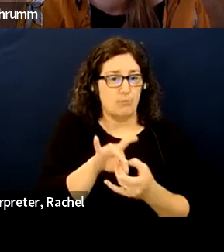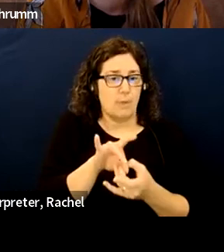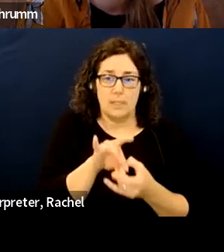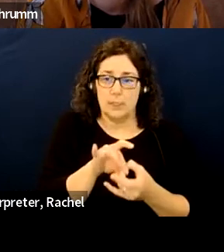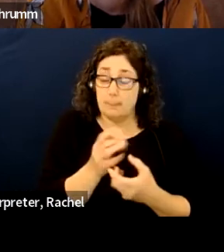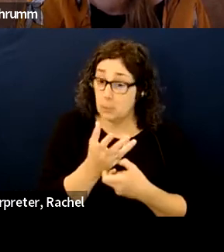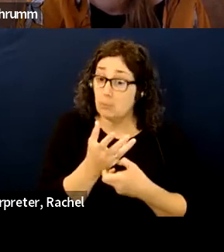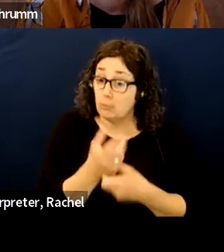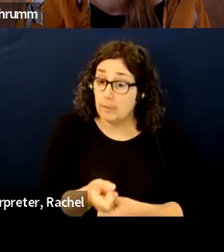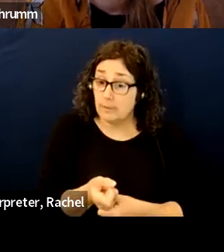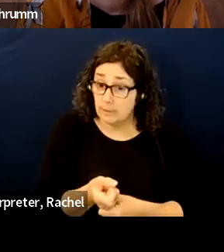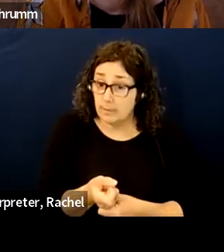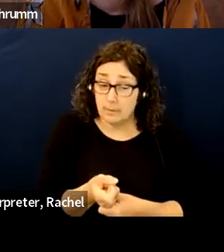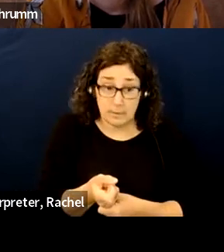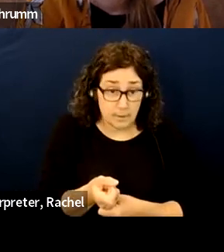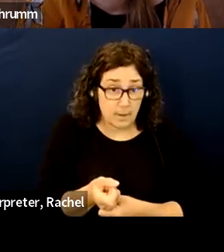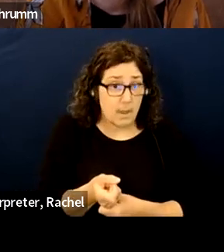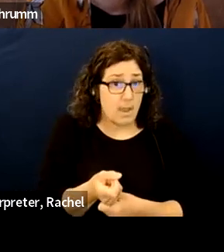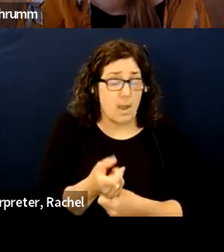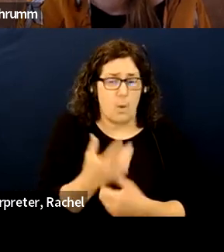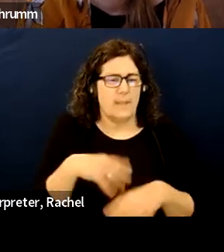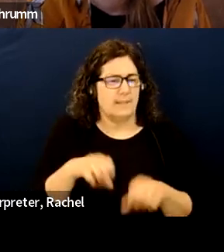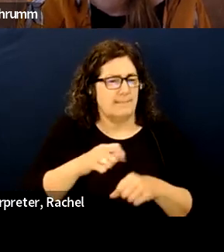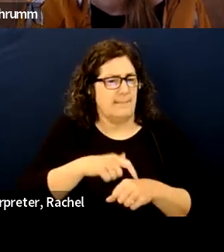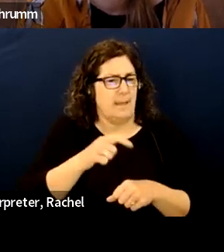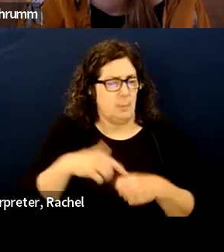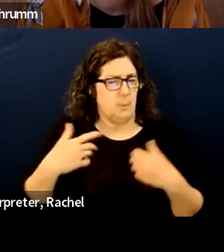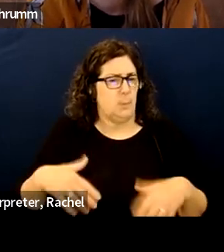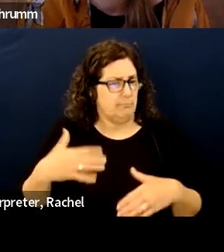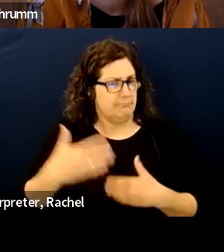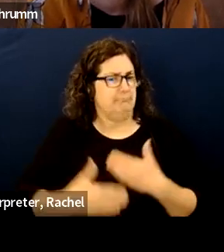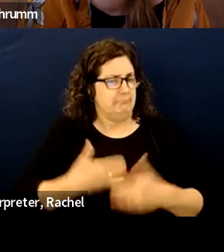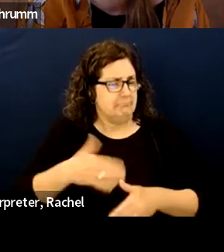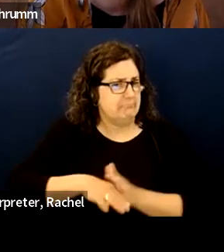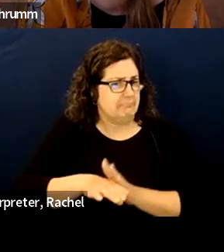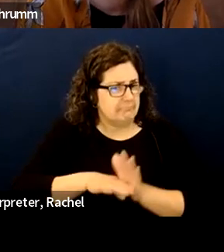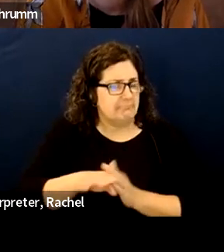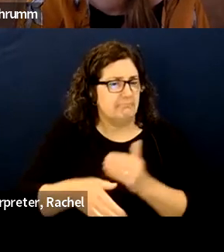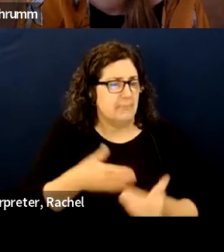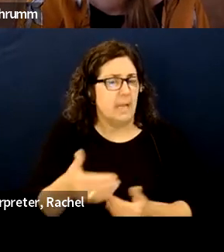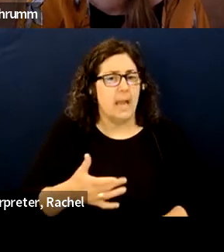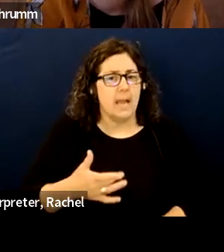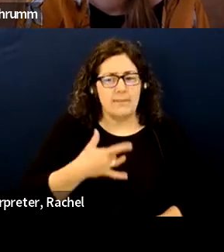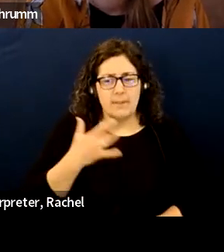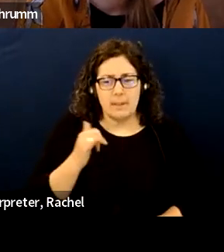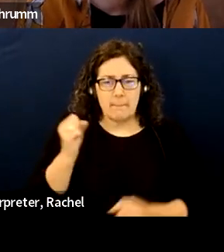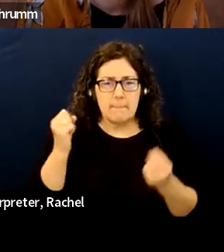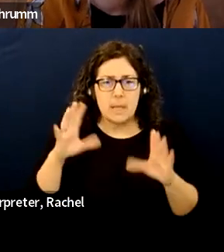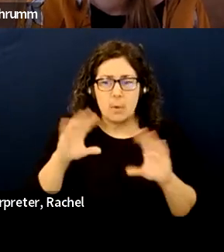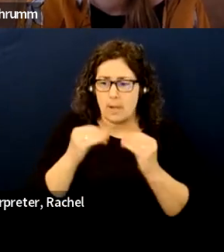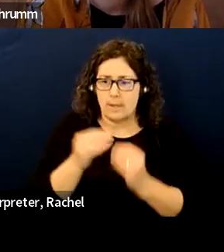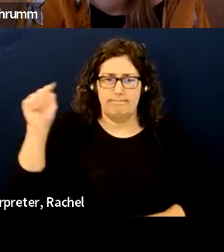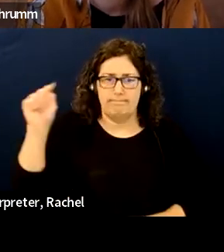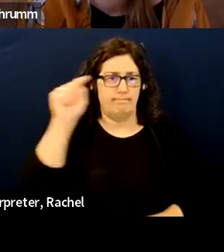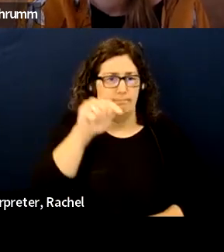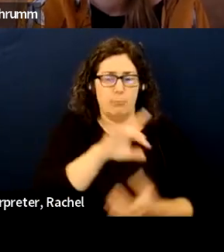trust and that takes time. And I think that a lot of organizations in terms of